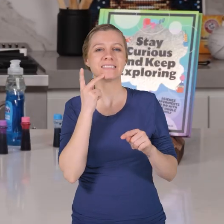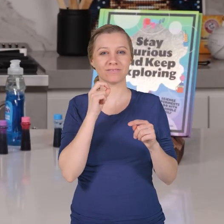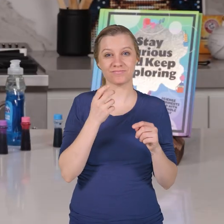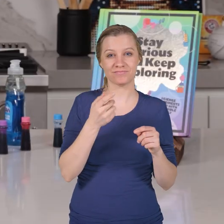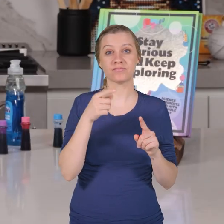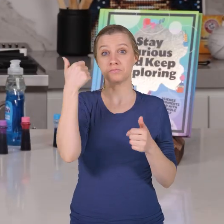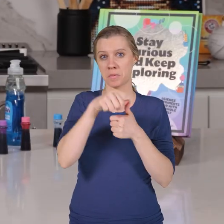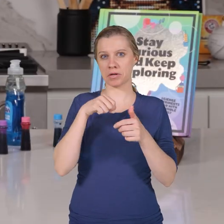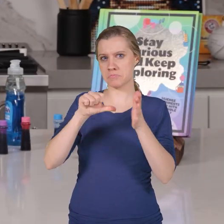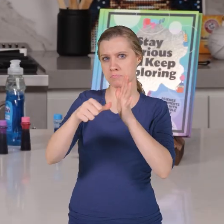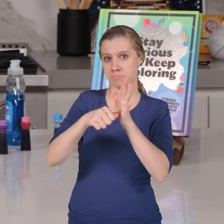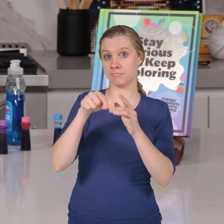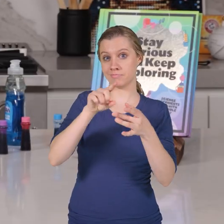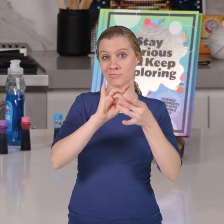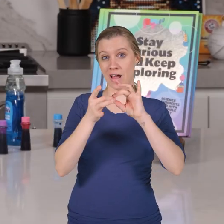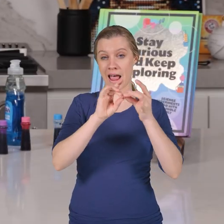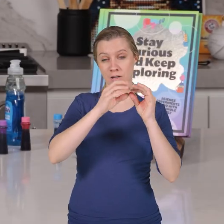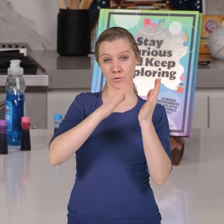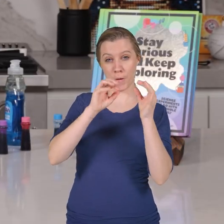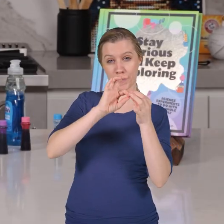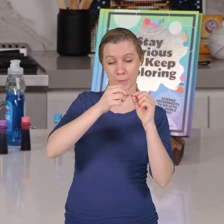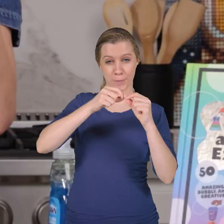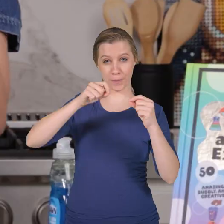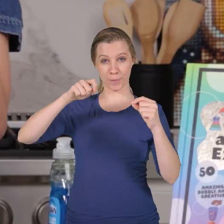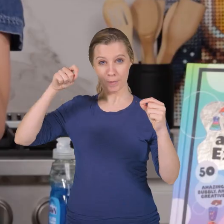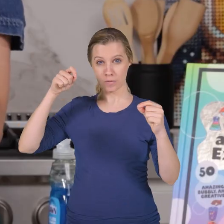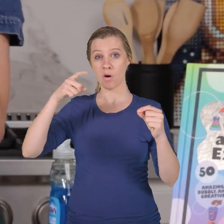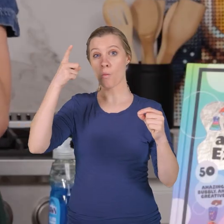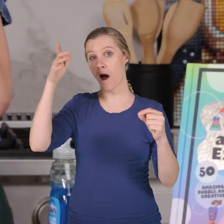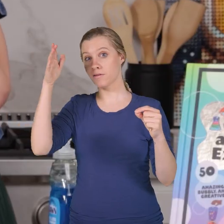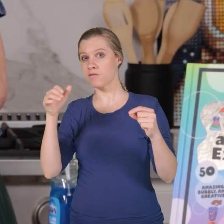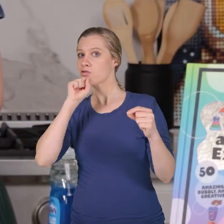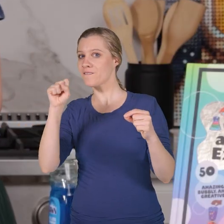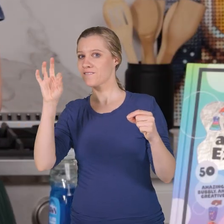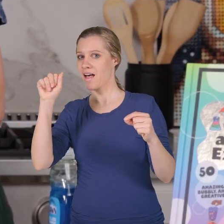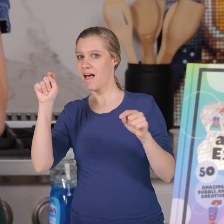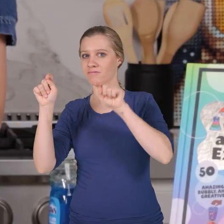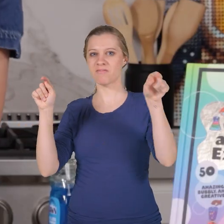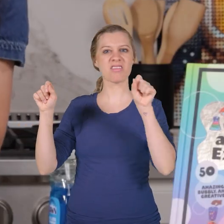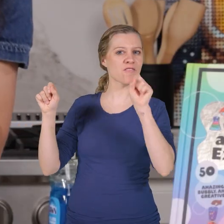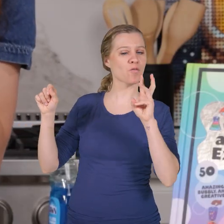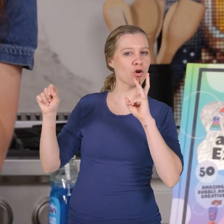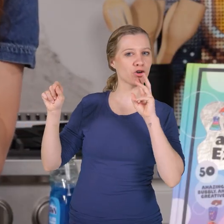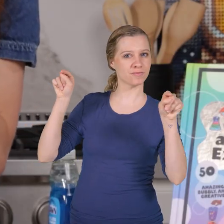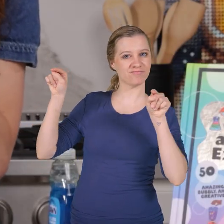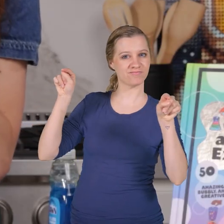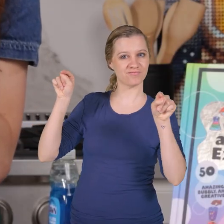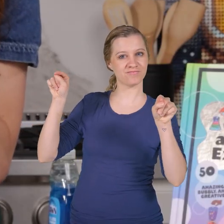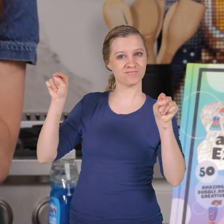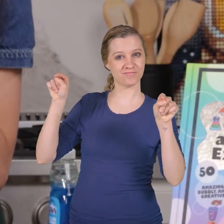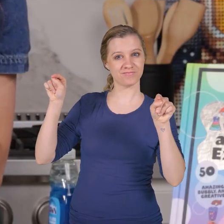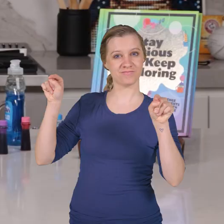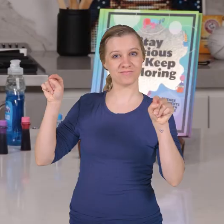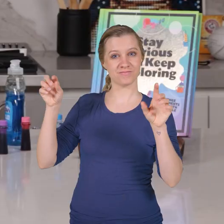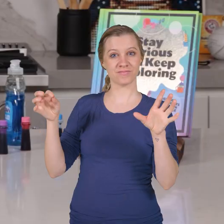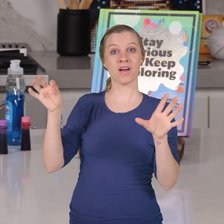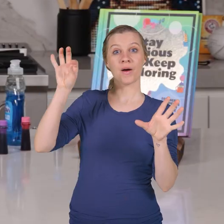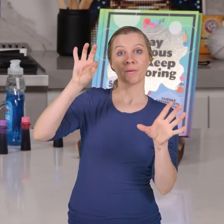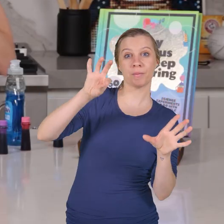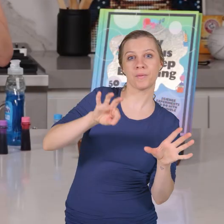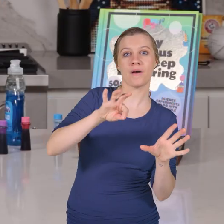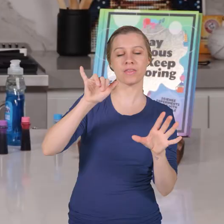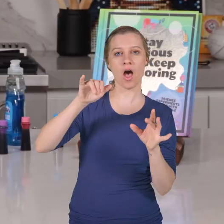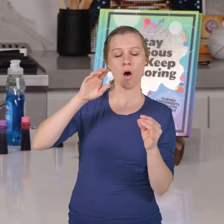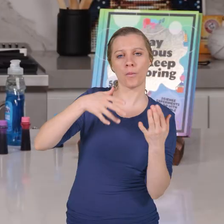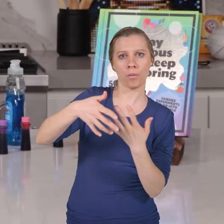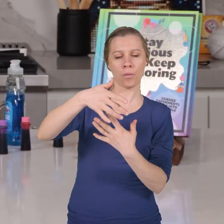proteins. And so remember how I told you those chains of soap, one end loves fat and one end loves water? Well, the